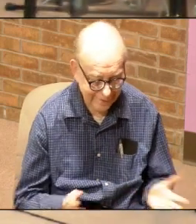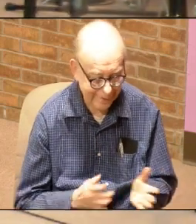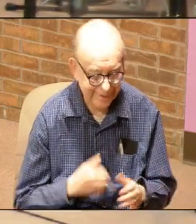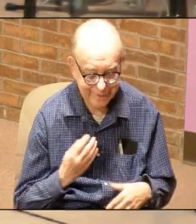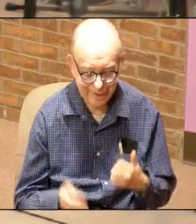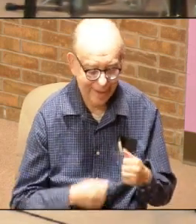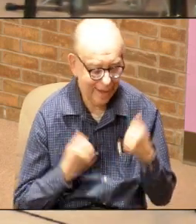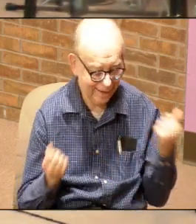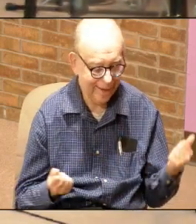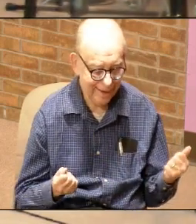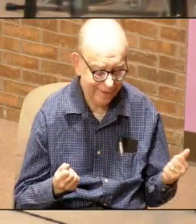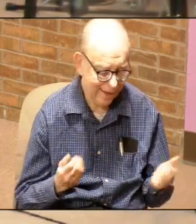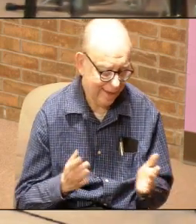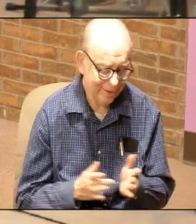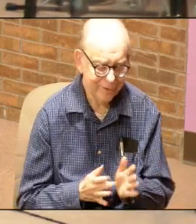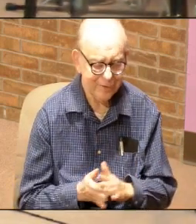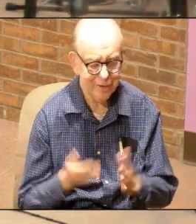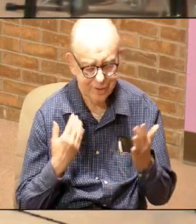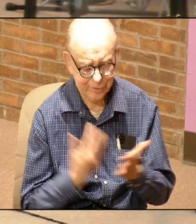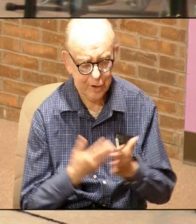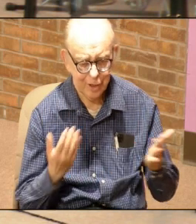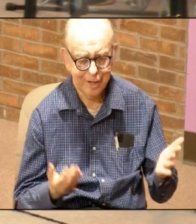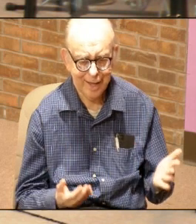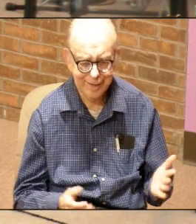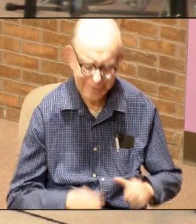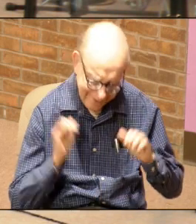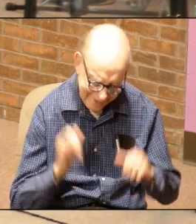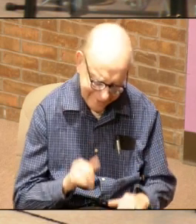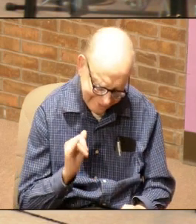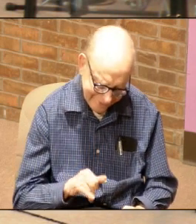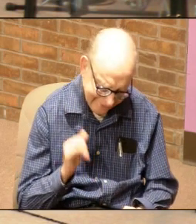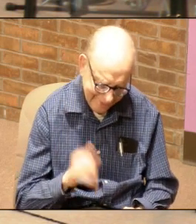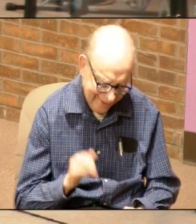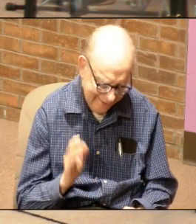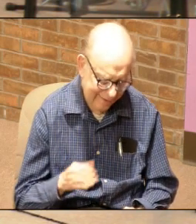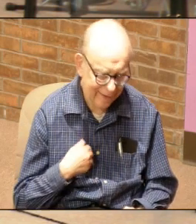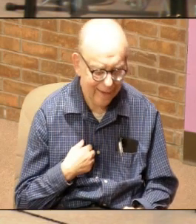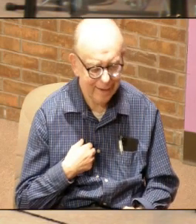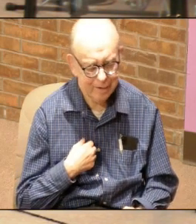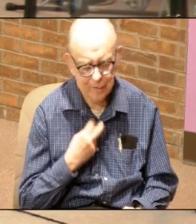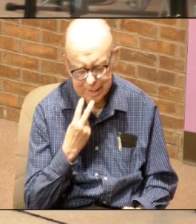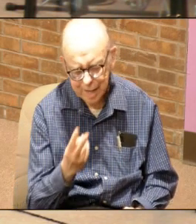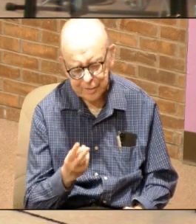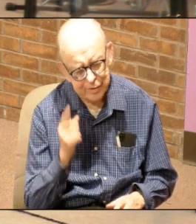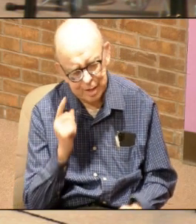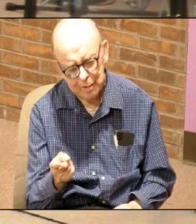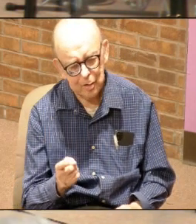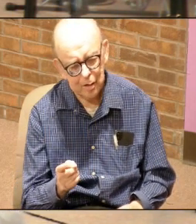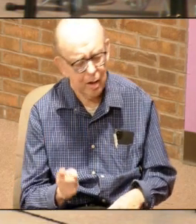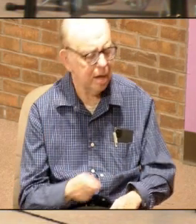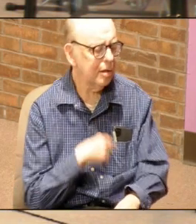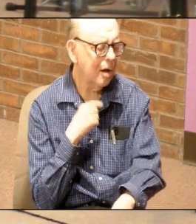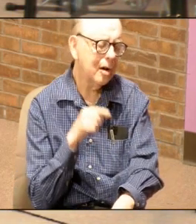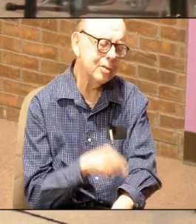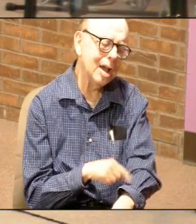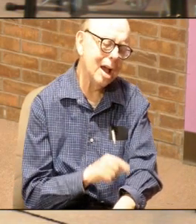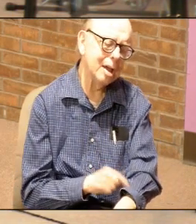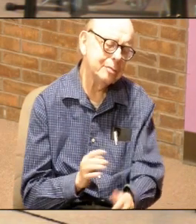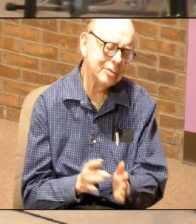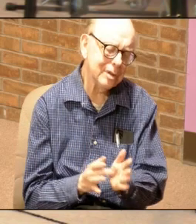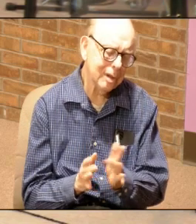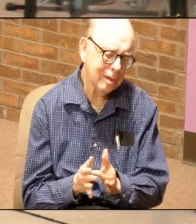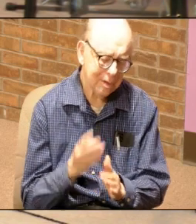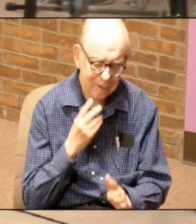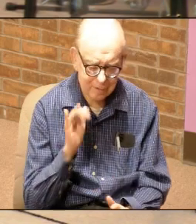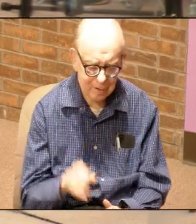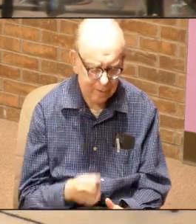yes. Good Jesus, yes, I haven't seen you in so long.